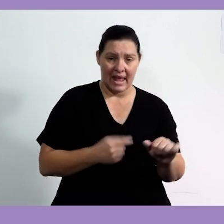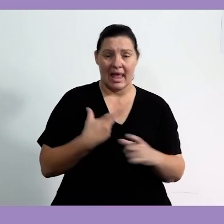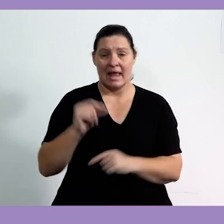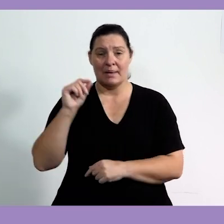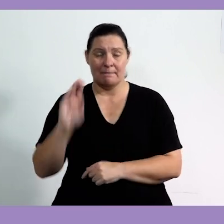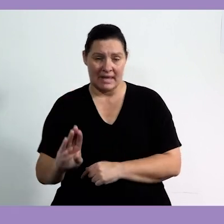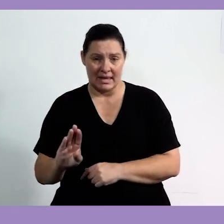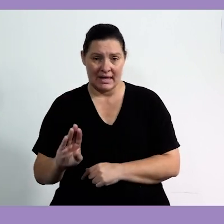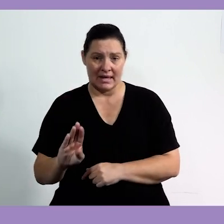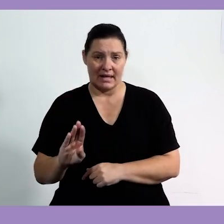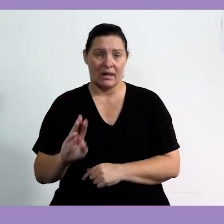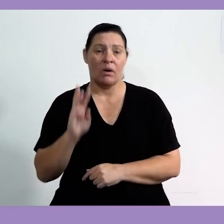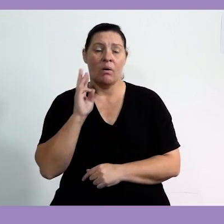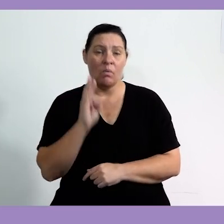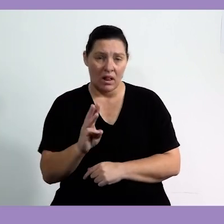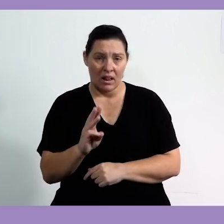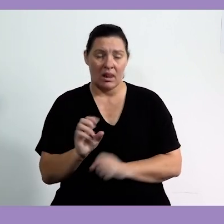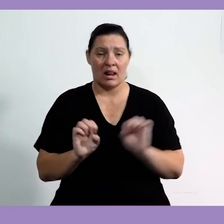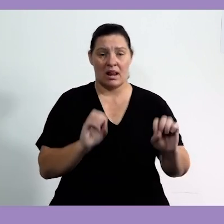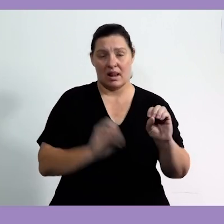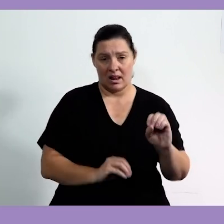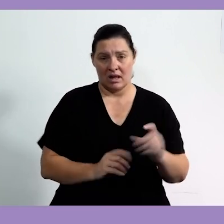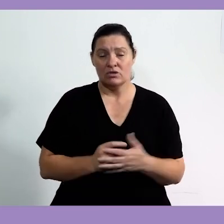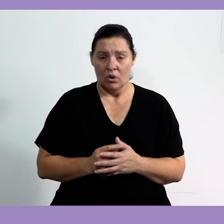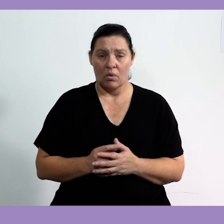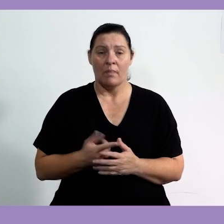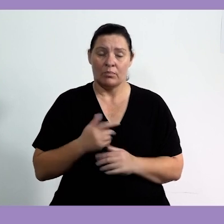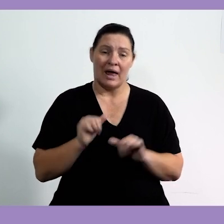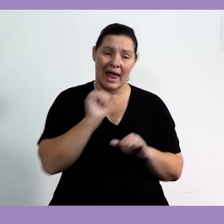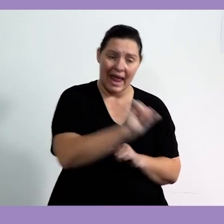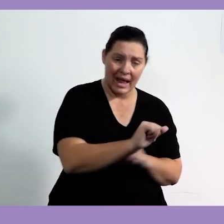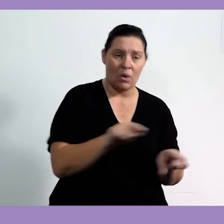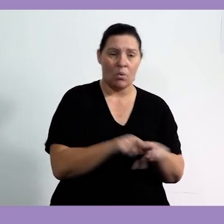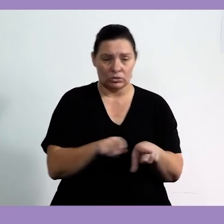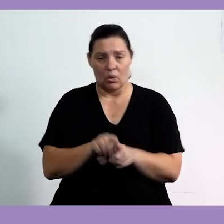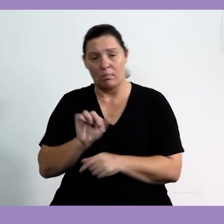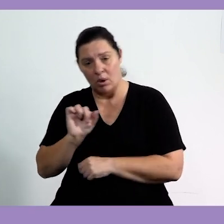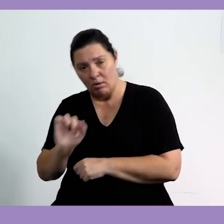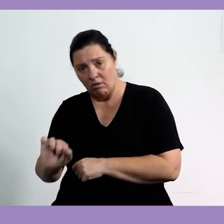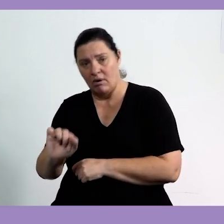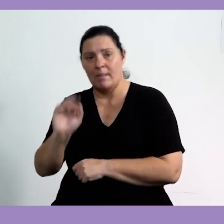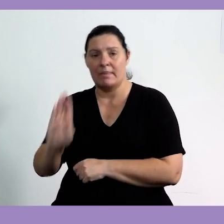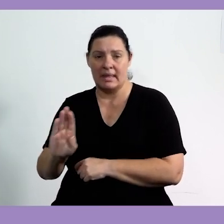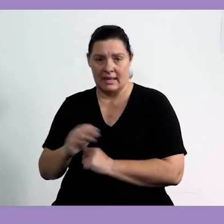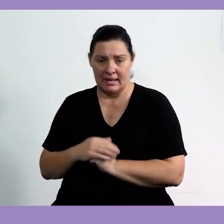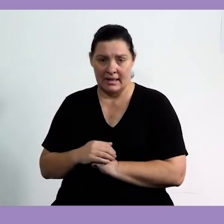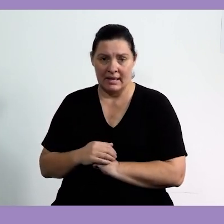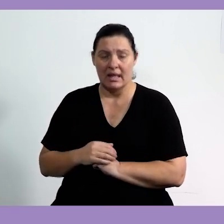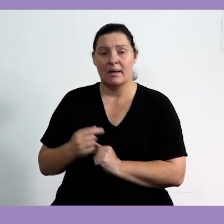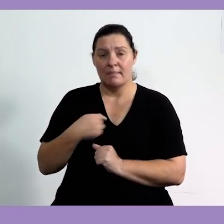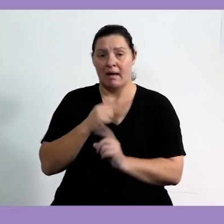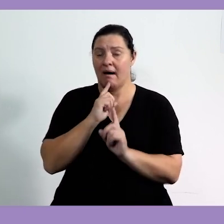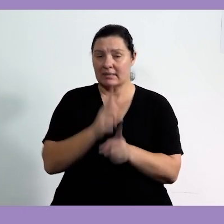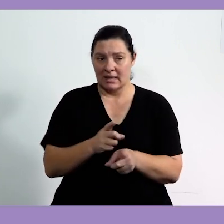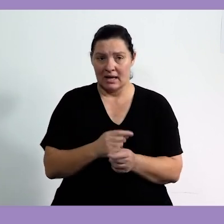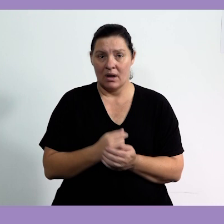a and b are going to get that exponent. So that exponent belongs to the a and it also belongs to the b. And